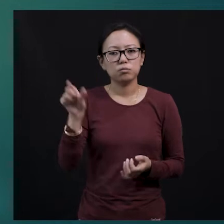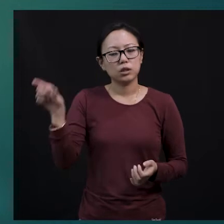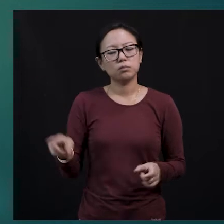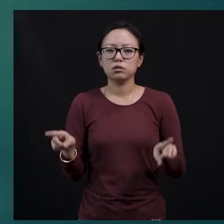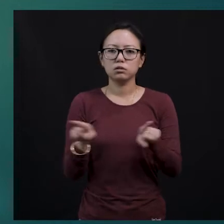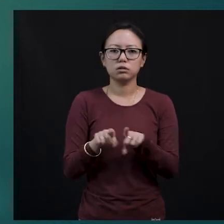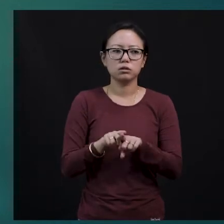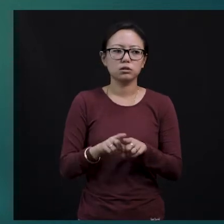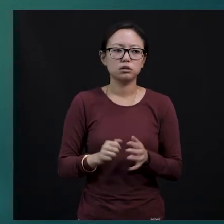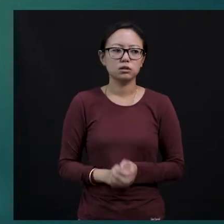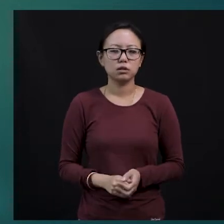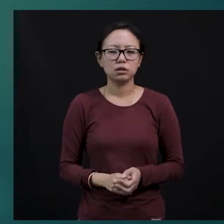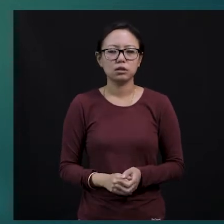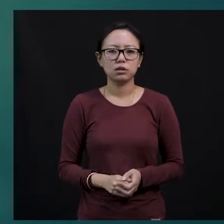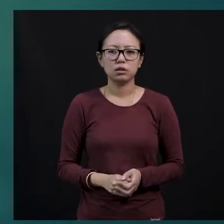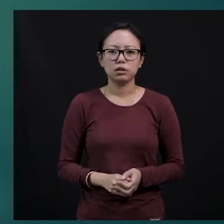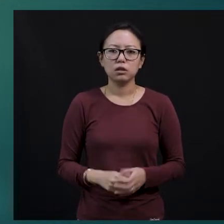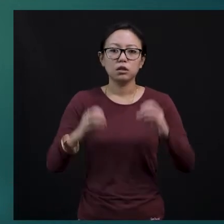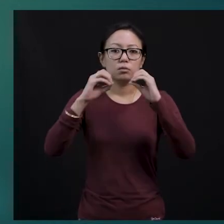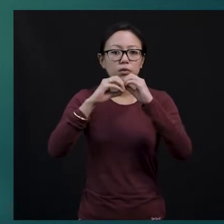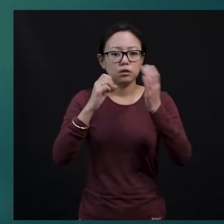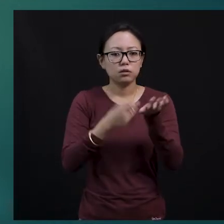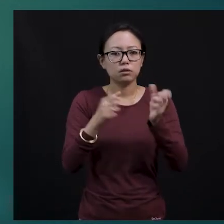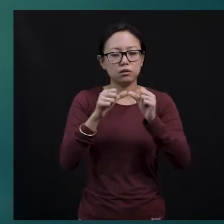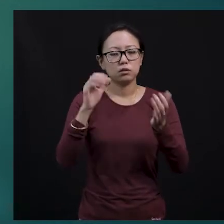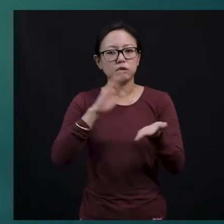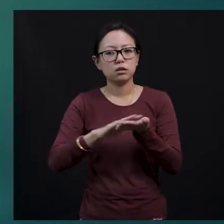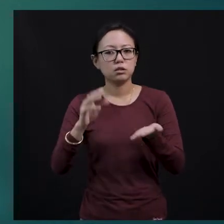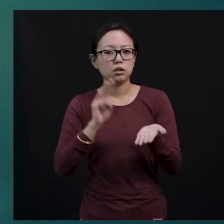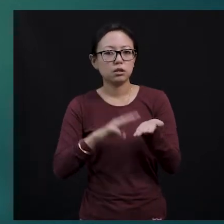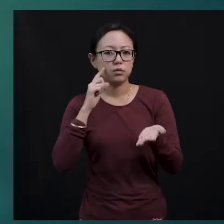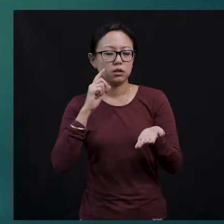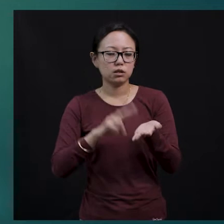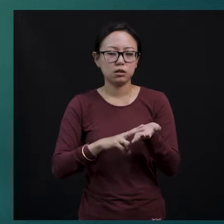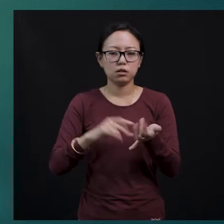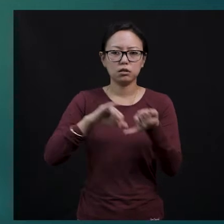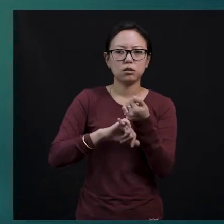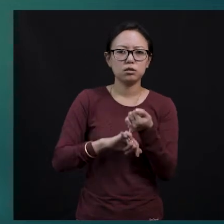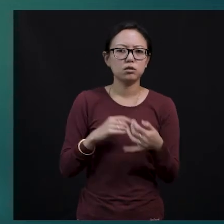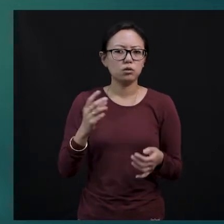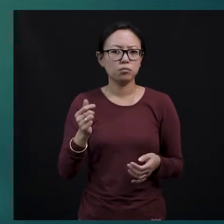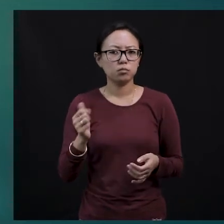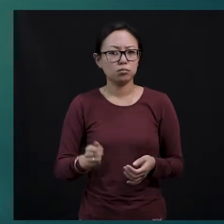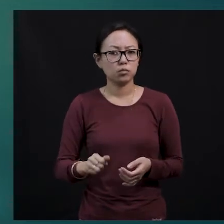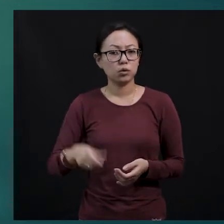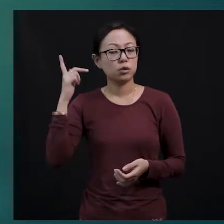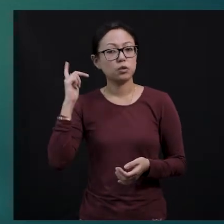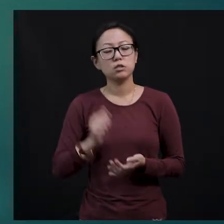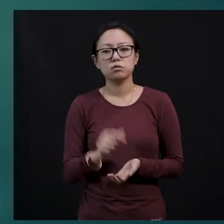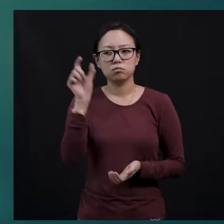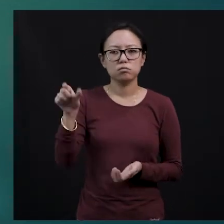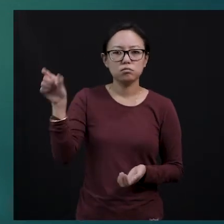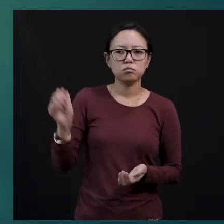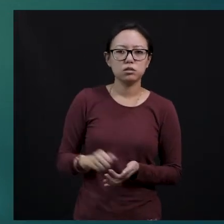oppression was mainly by the Brahmins, exploitation also was from the rich Brahmins and the priest. He argued that education of women